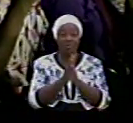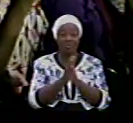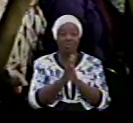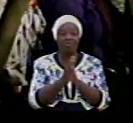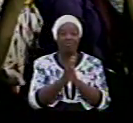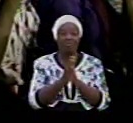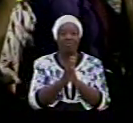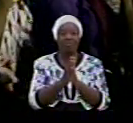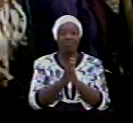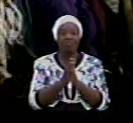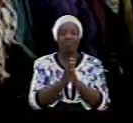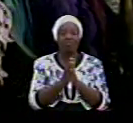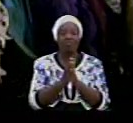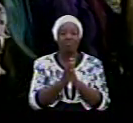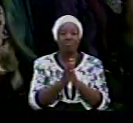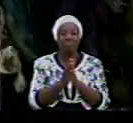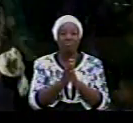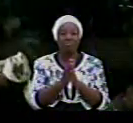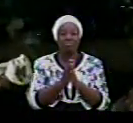eyes closed.